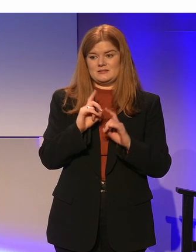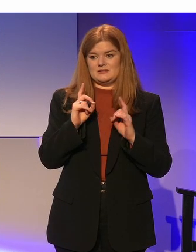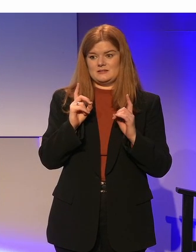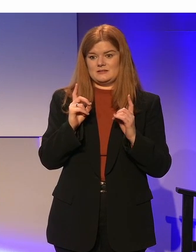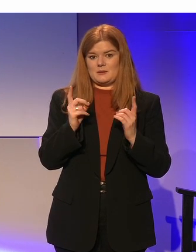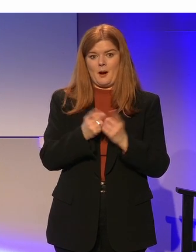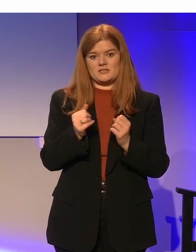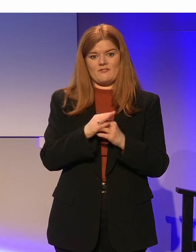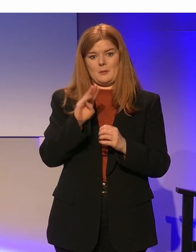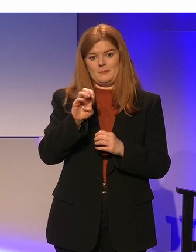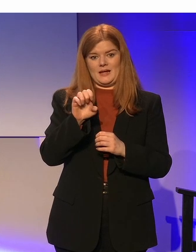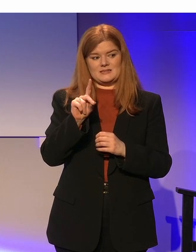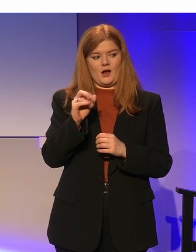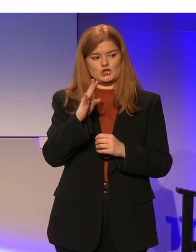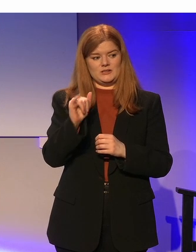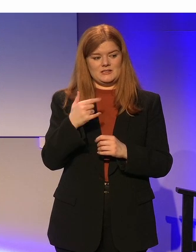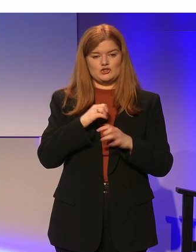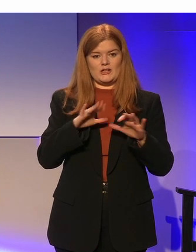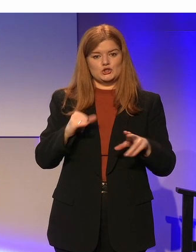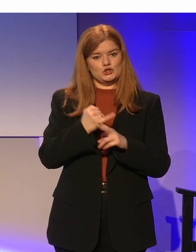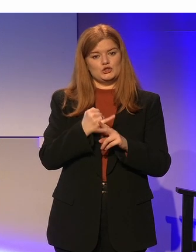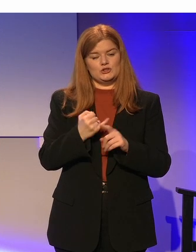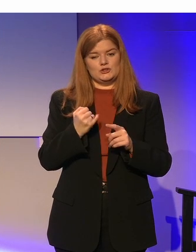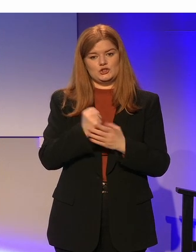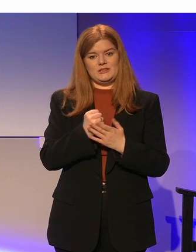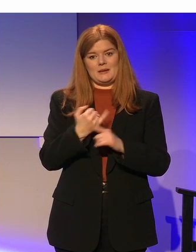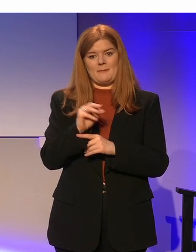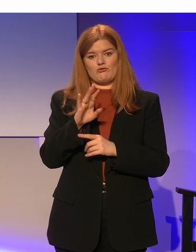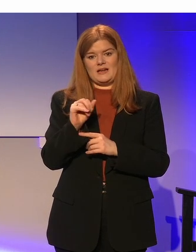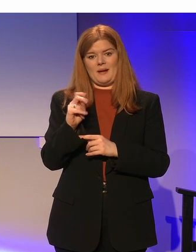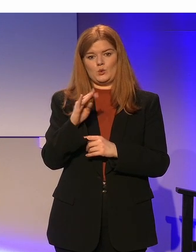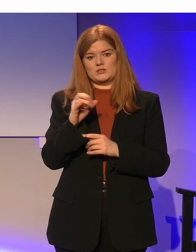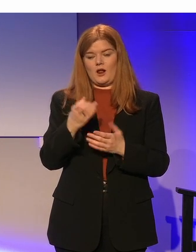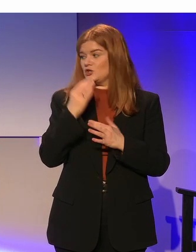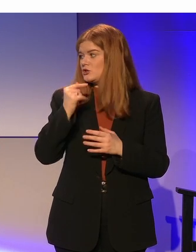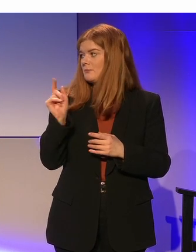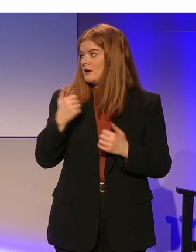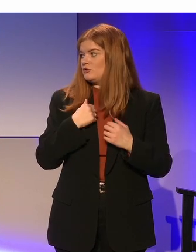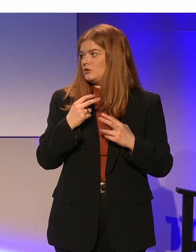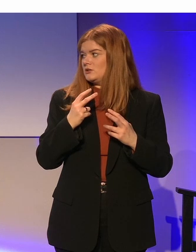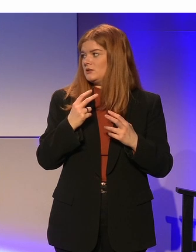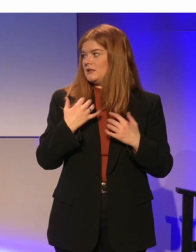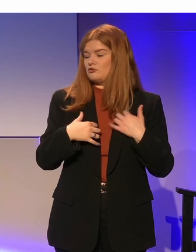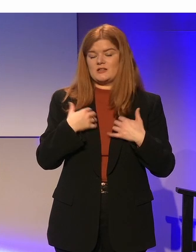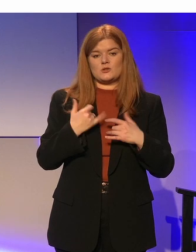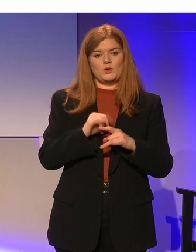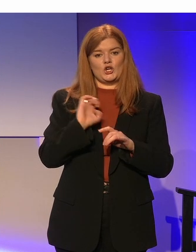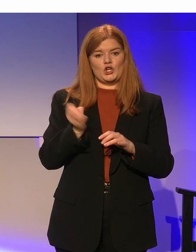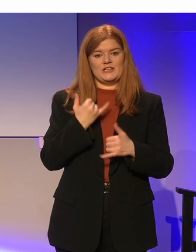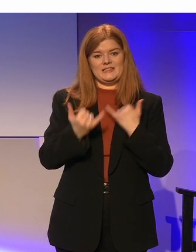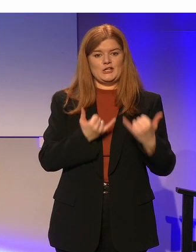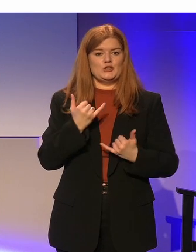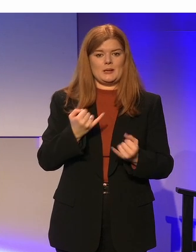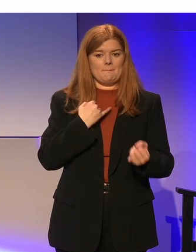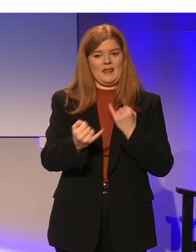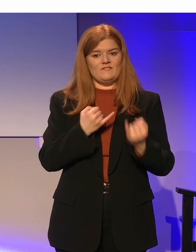Reflective Pedagogy and Early Childhood Studies in Mary Immaculate College, and my research interests are in early years, playful